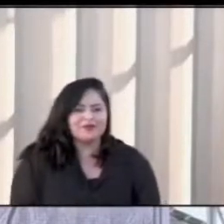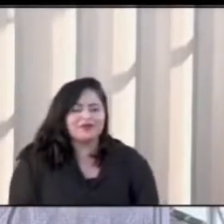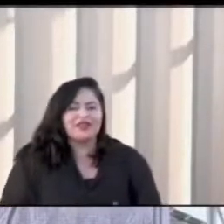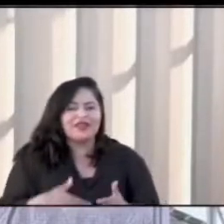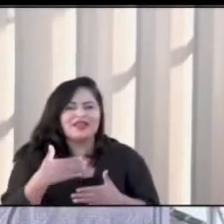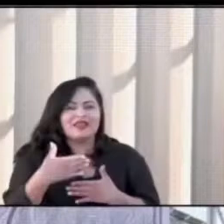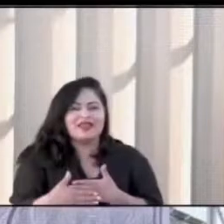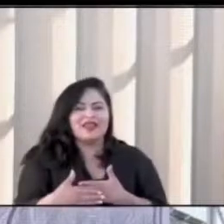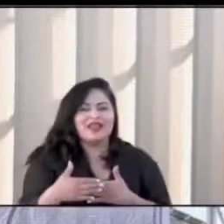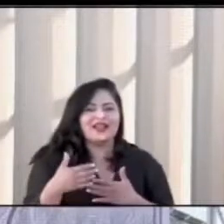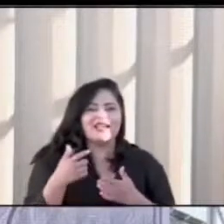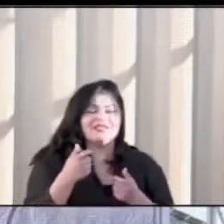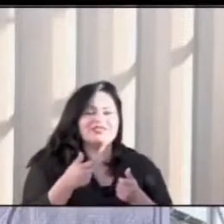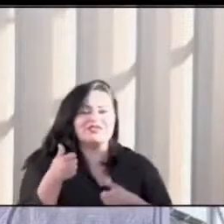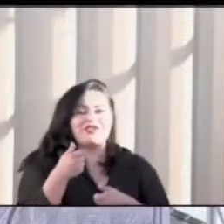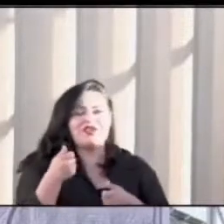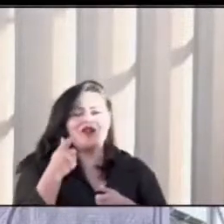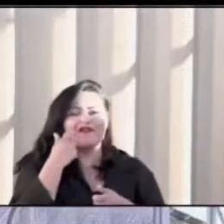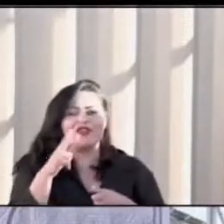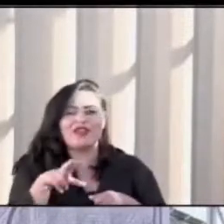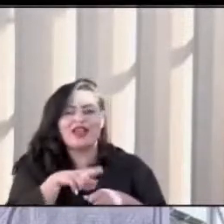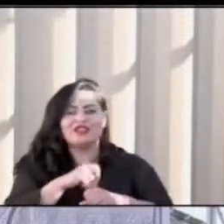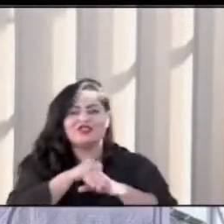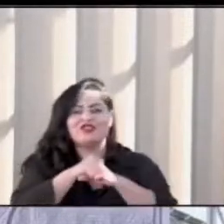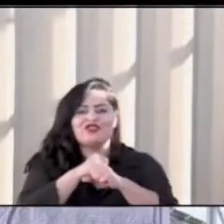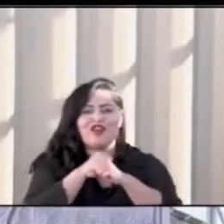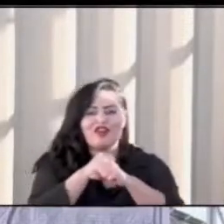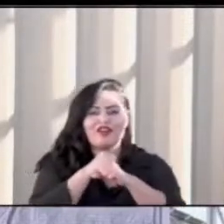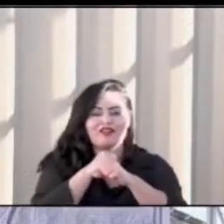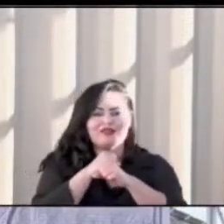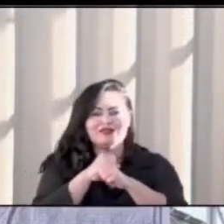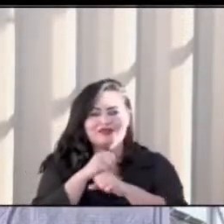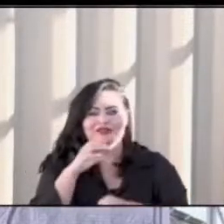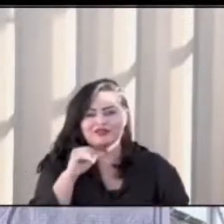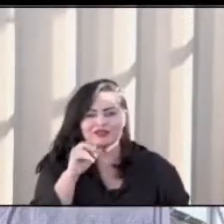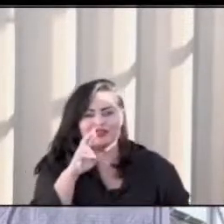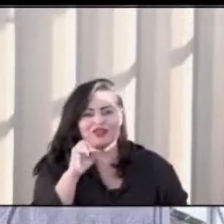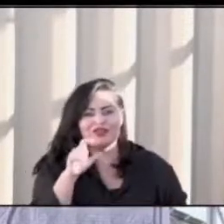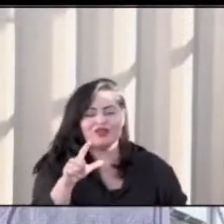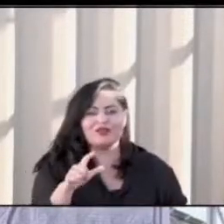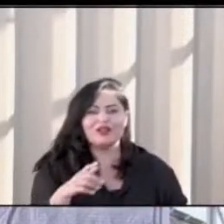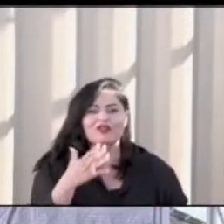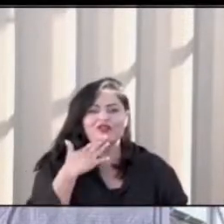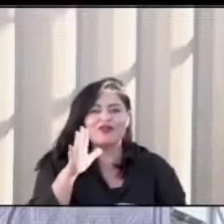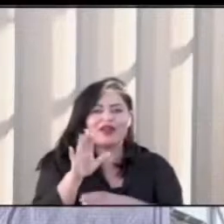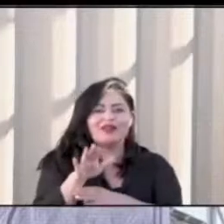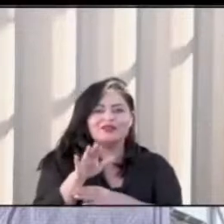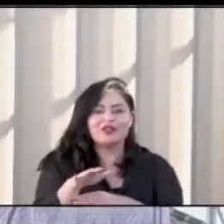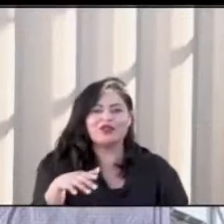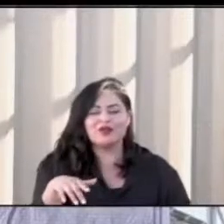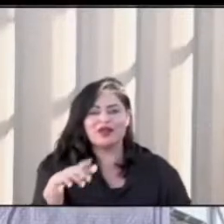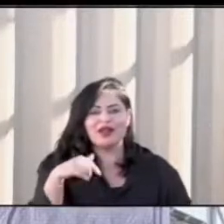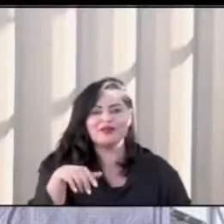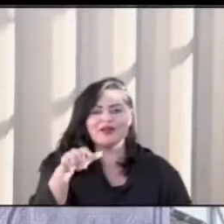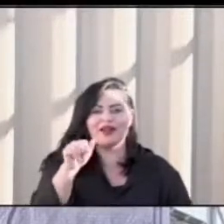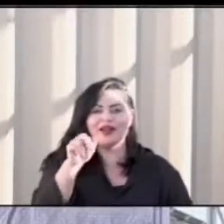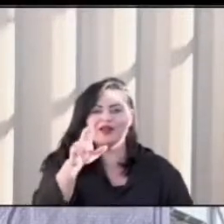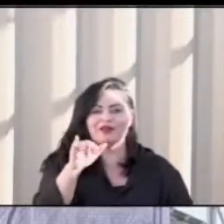Next up, we have the Colonel for the California National Guard. Good afternoon. I'm Lieutenant Colonel